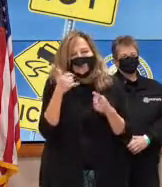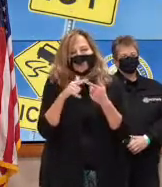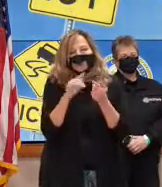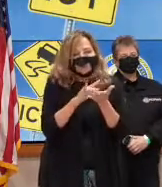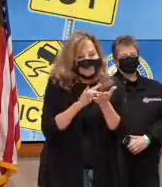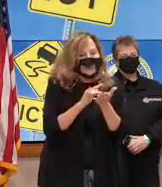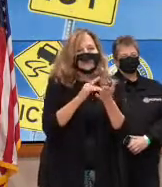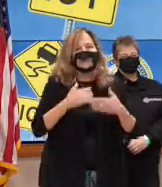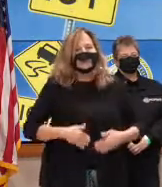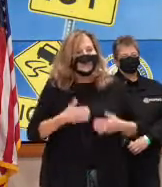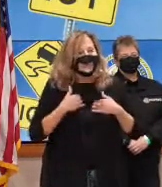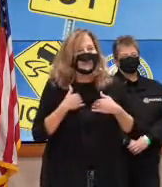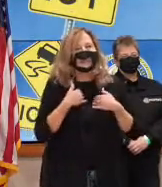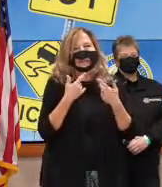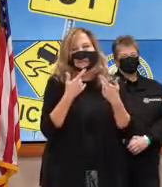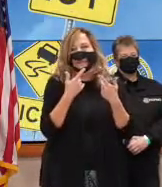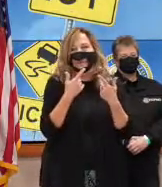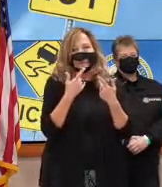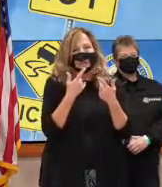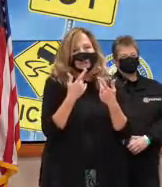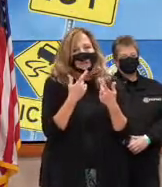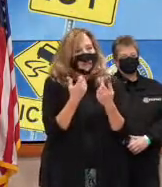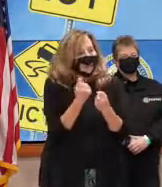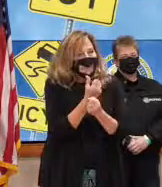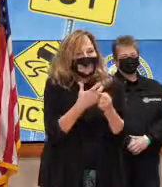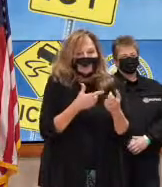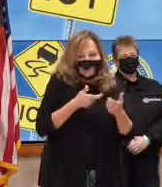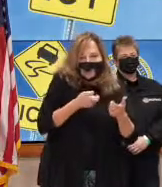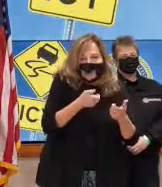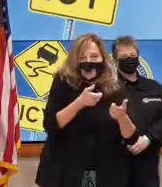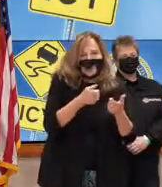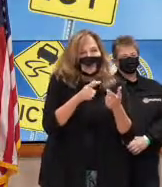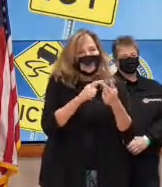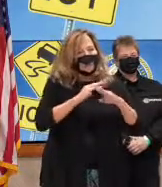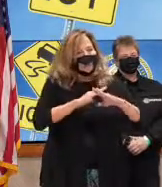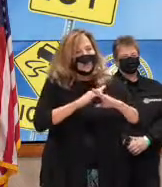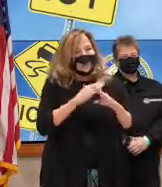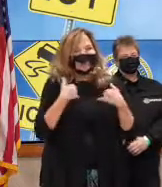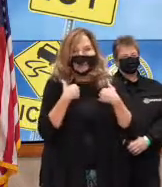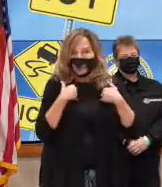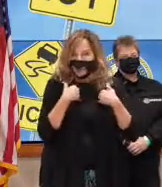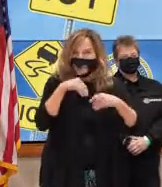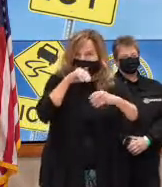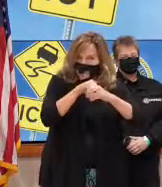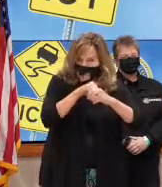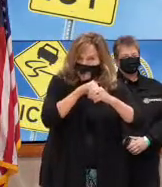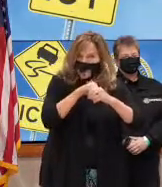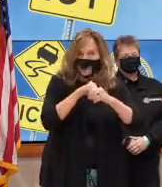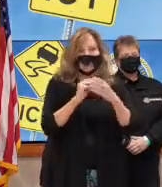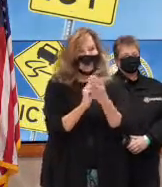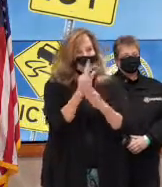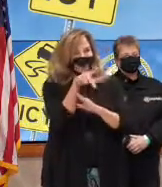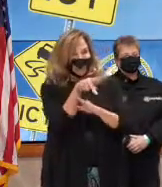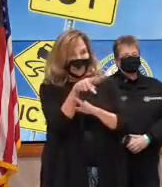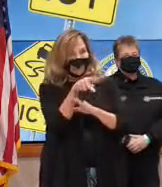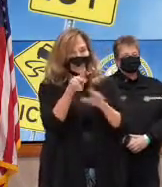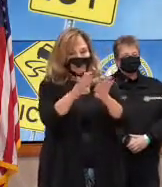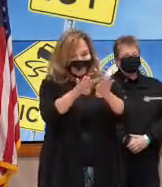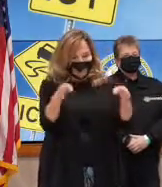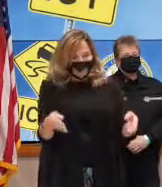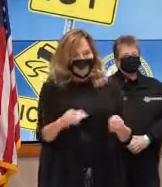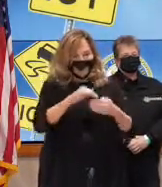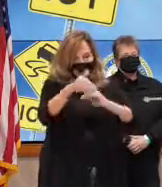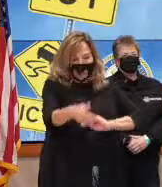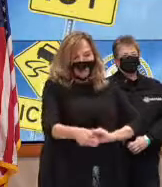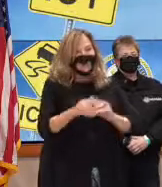medicine. Bring your pets inside. Protect your plants. This is also a good time to locate the main shutoff